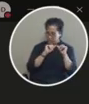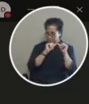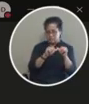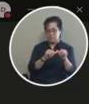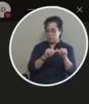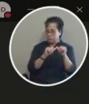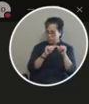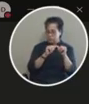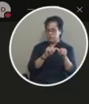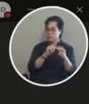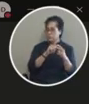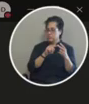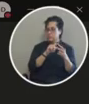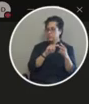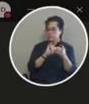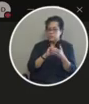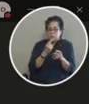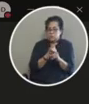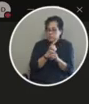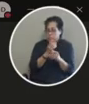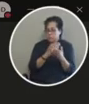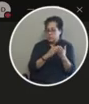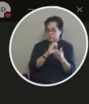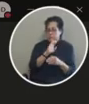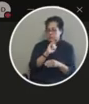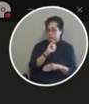continuing as part of our regular execution of the CIP.